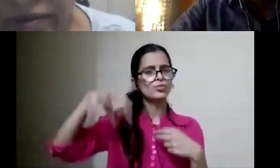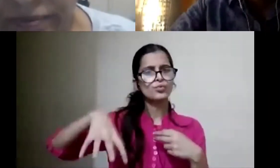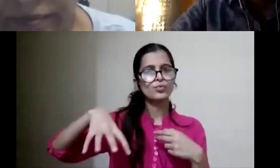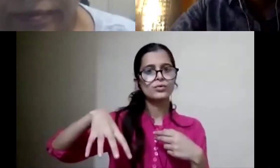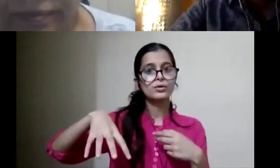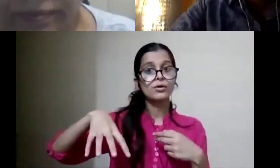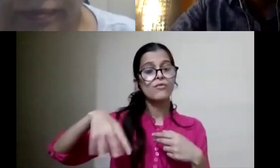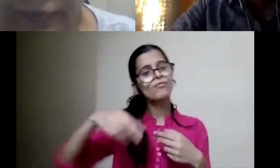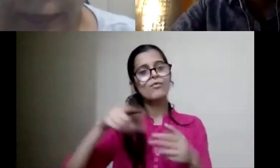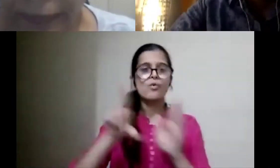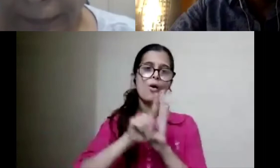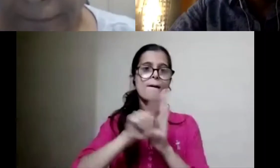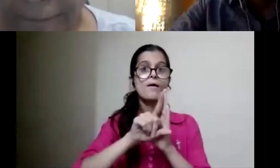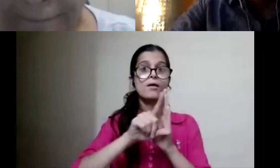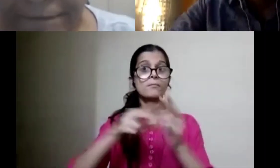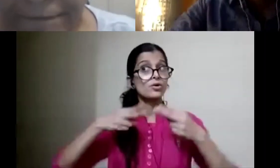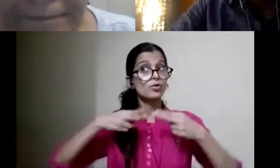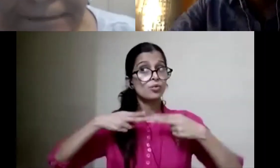justice.